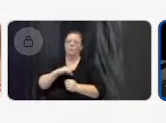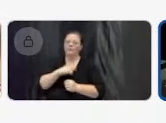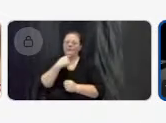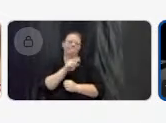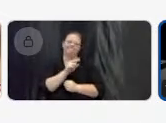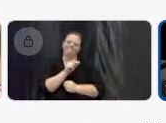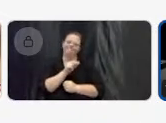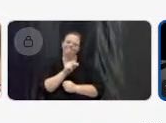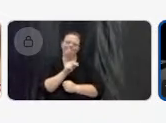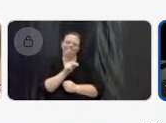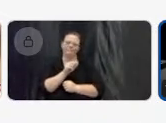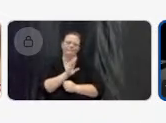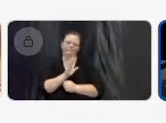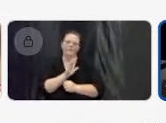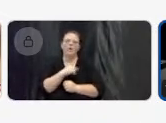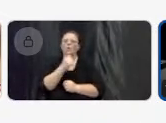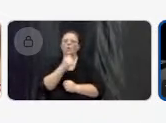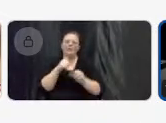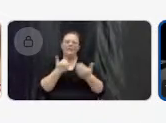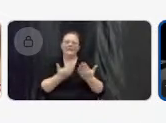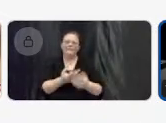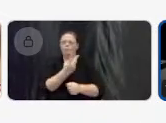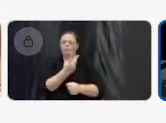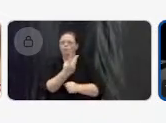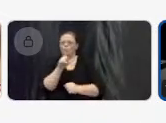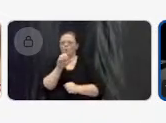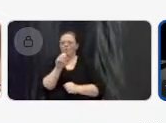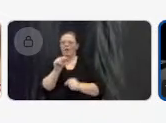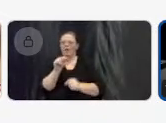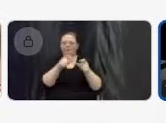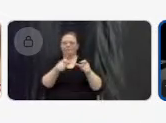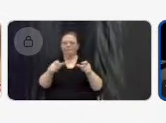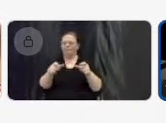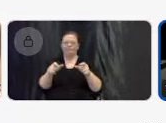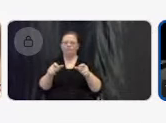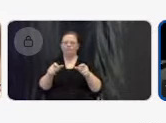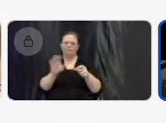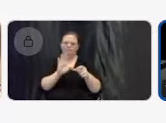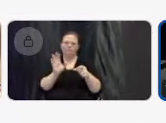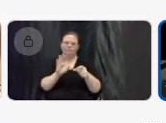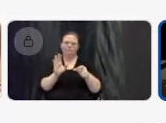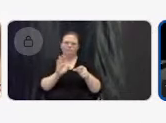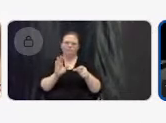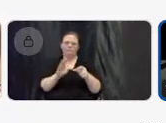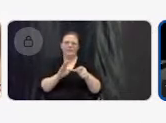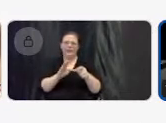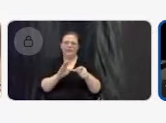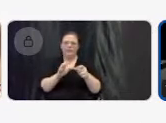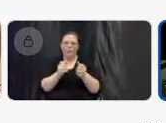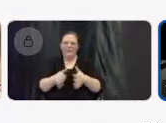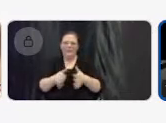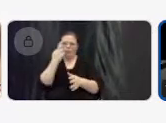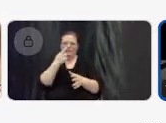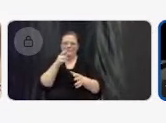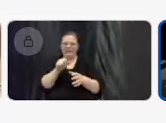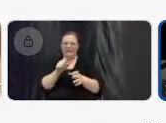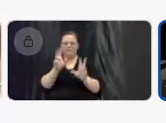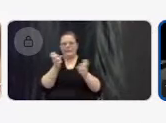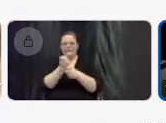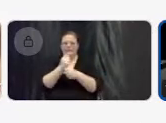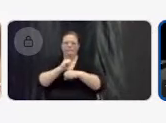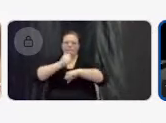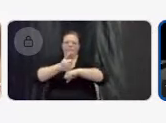not going to give you 2 lots that you can, without cost, make a street